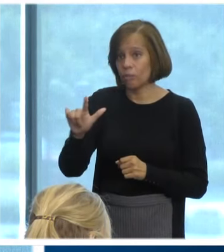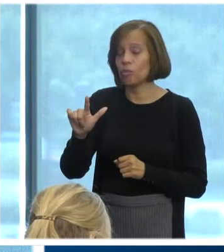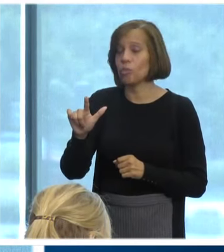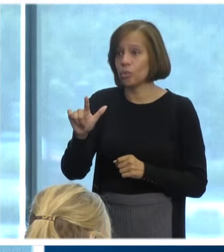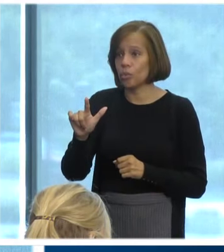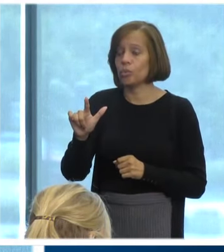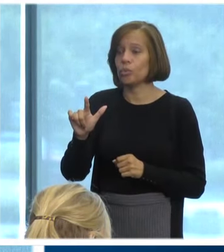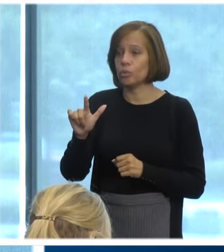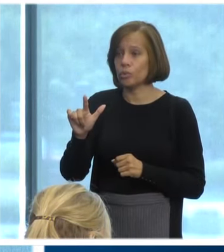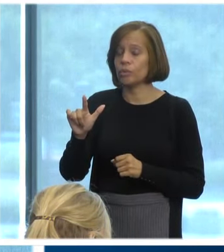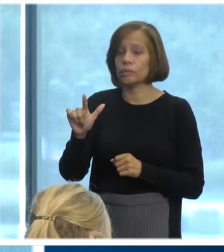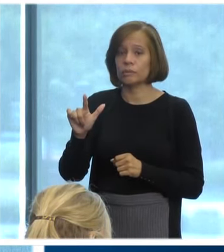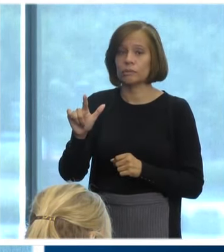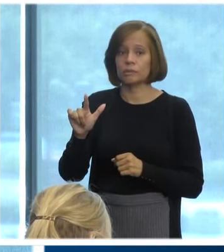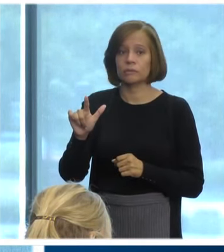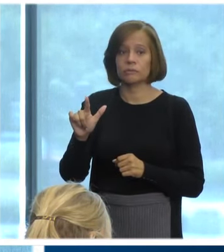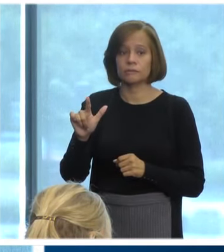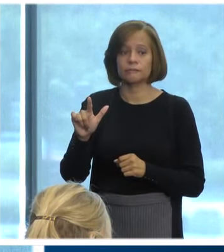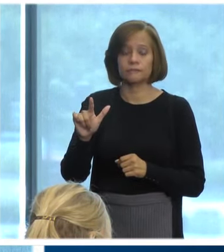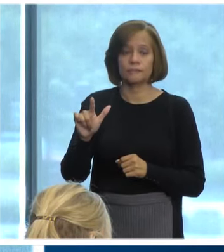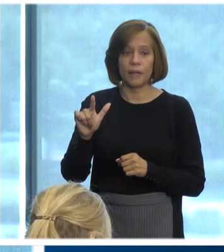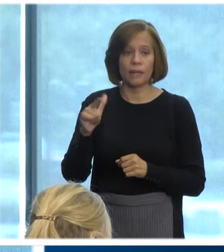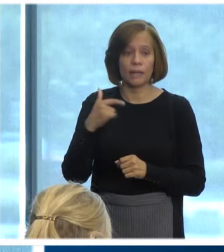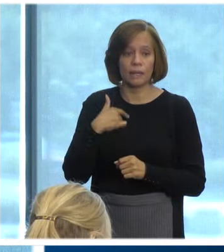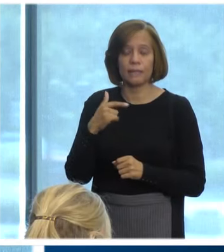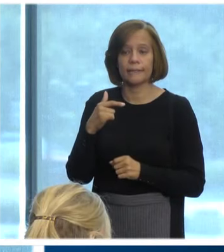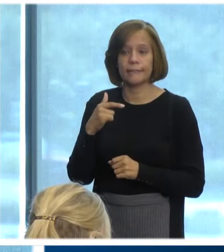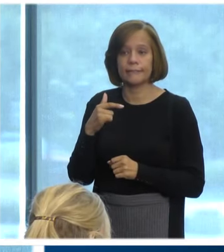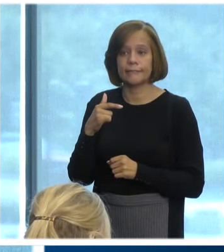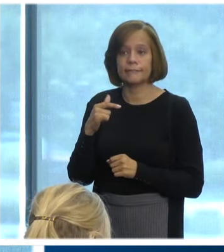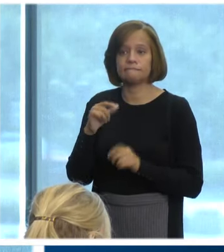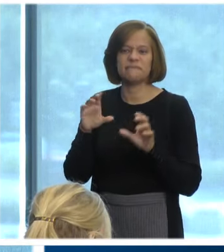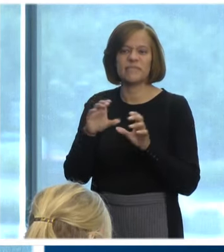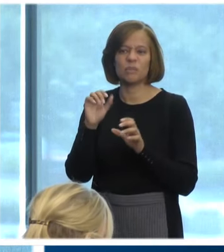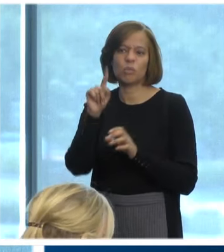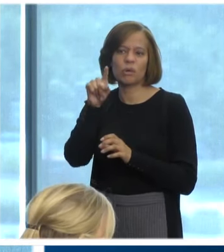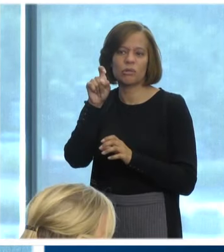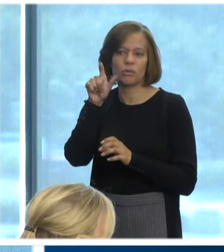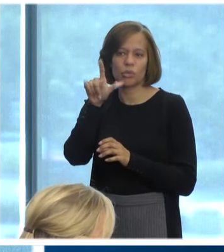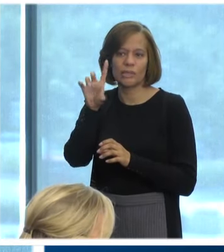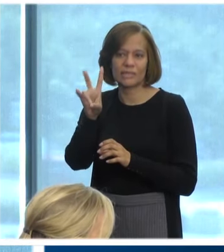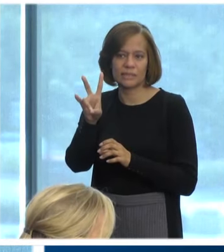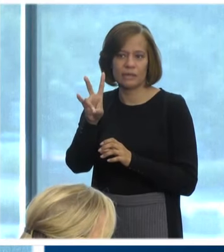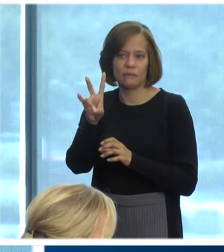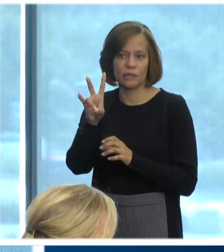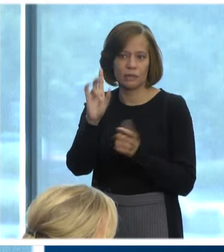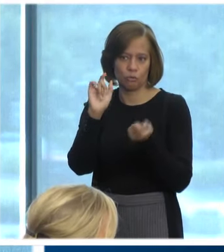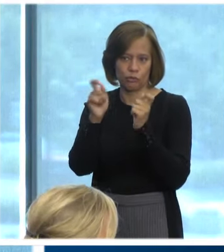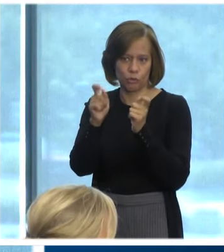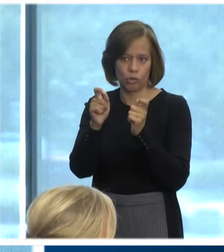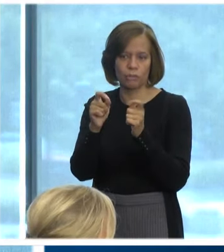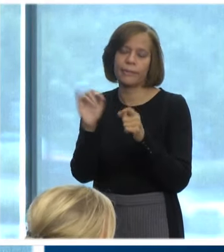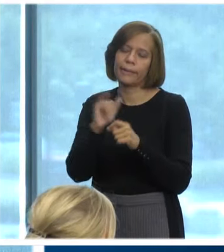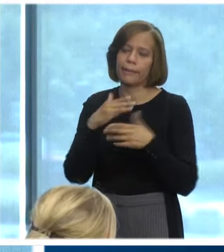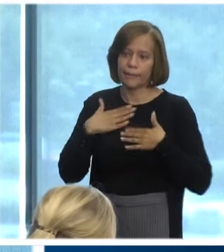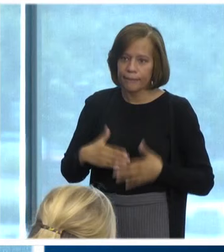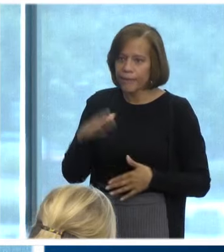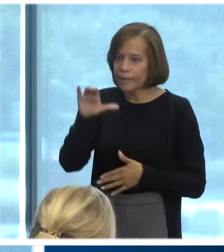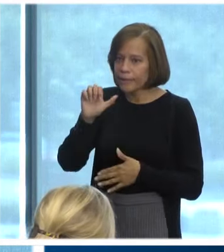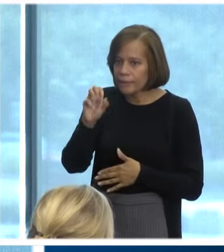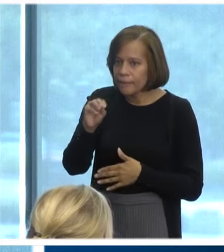a record, I put out 127 reform items that I was planning. Most of these things, like body cameras on SWAT